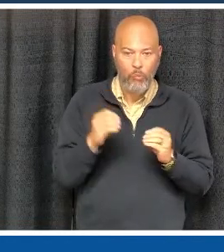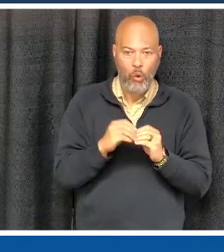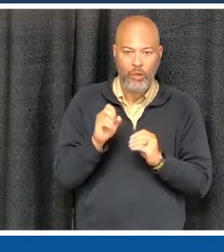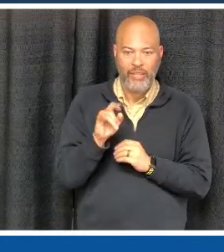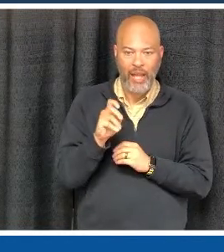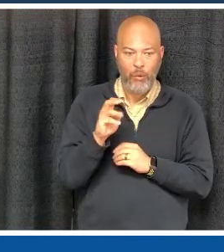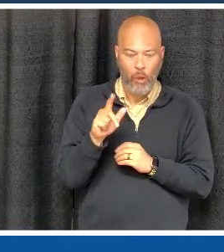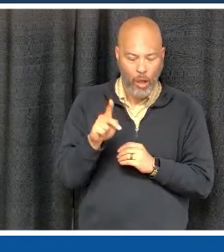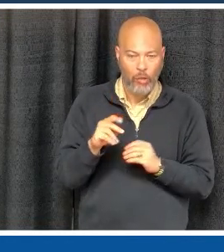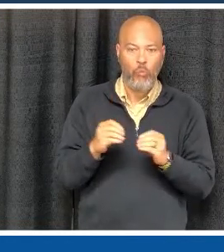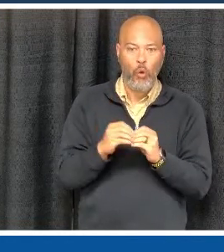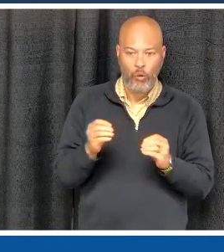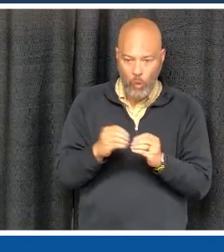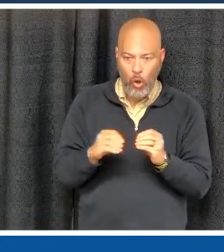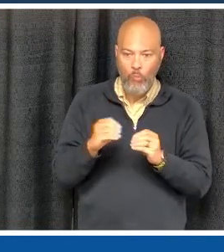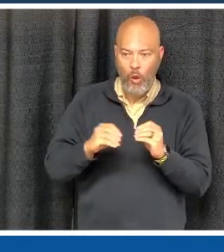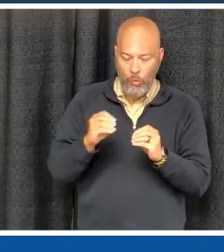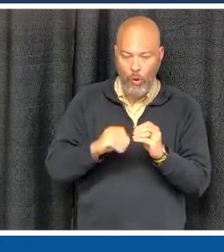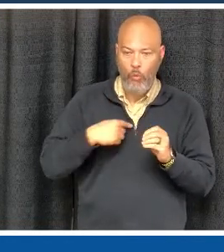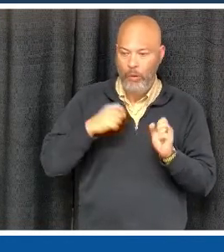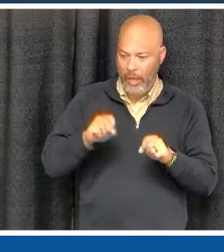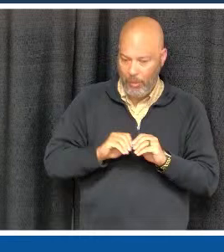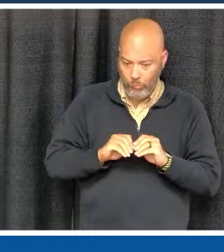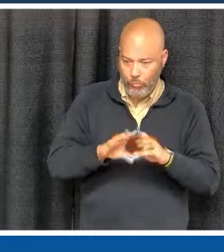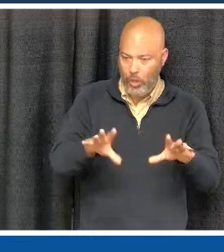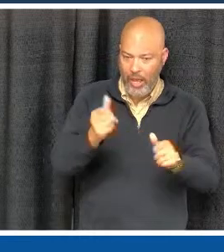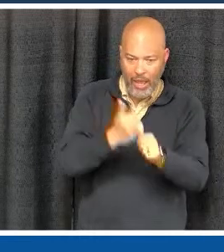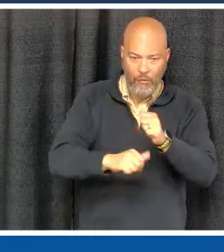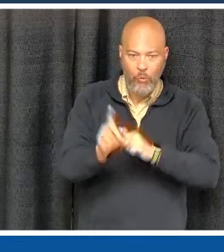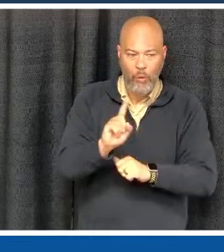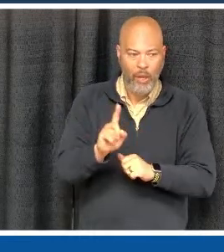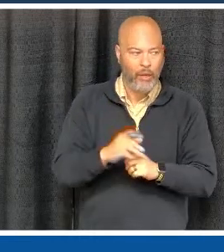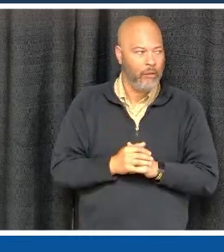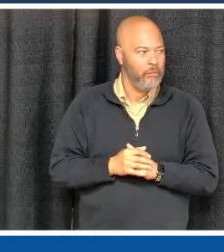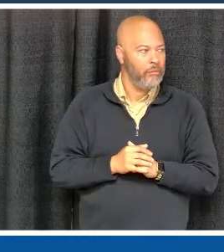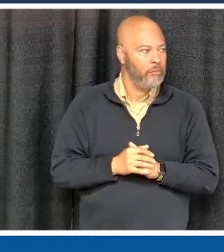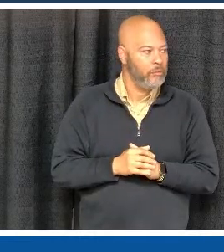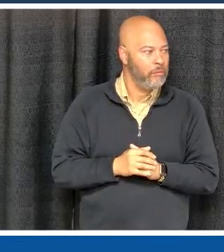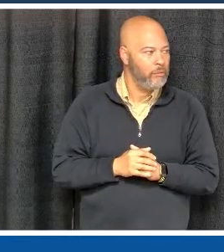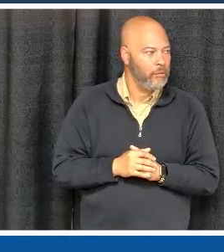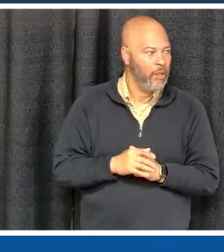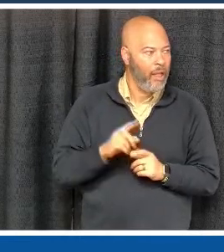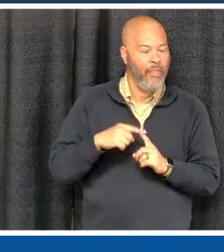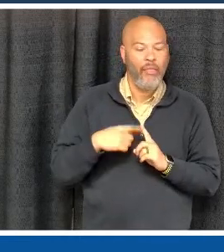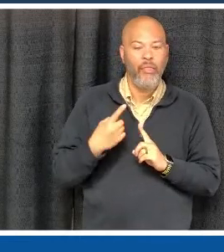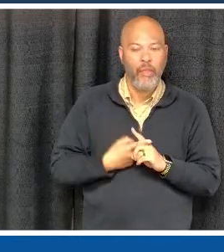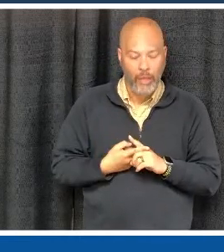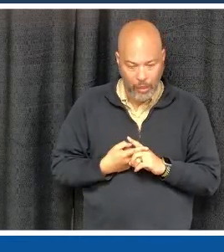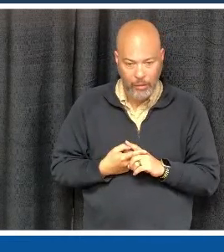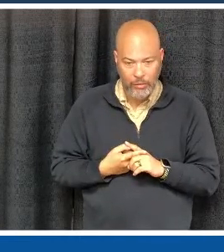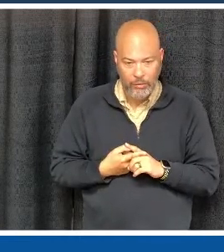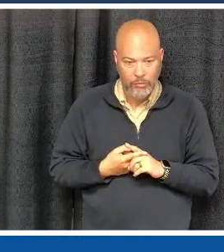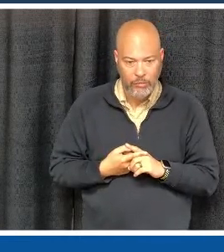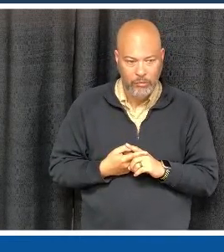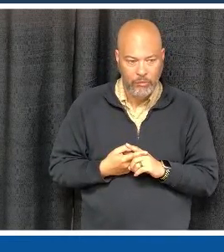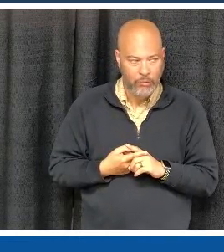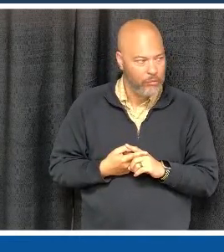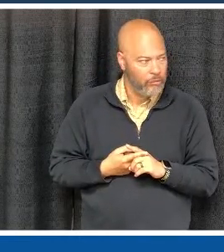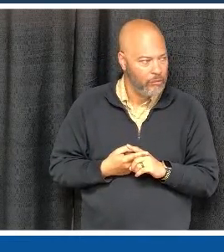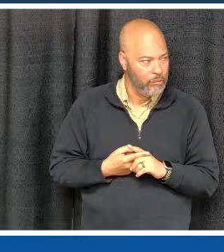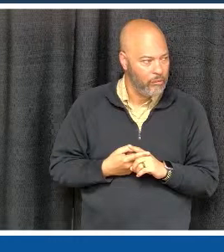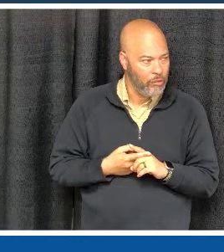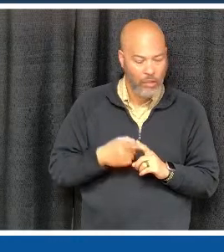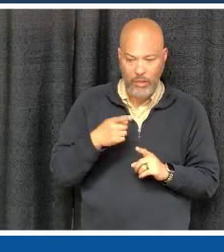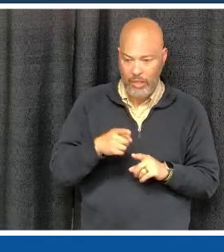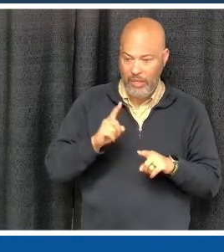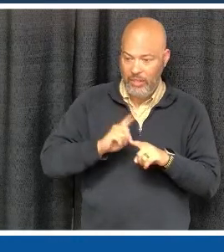sidewalks so that we can get them everywhere that they need to be. The thing is, then you put all these